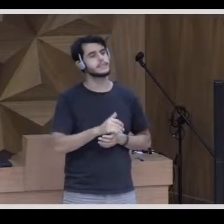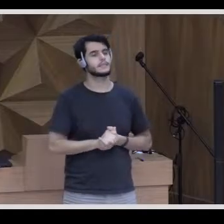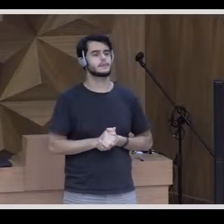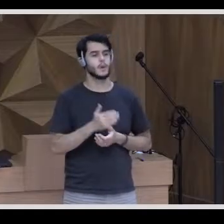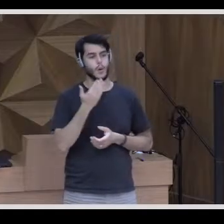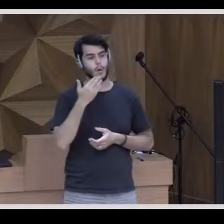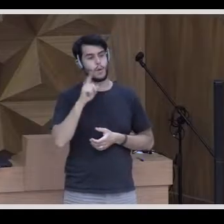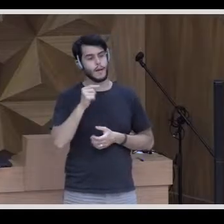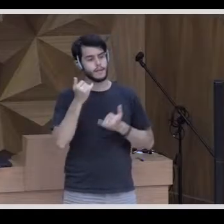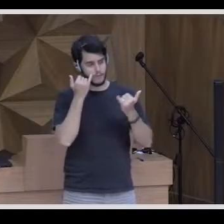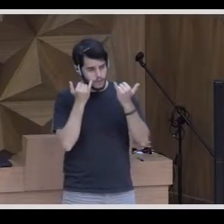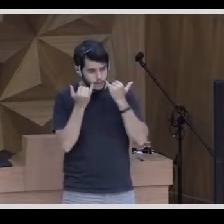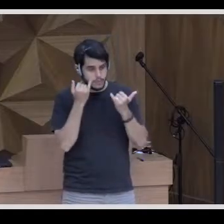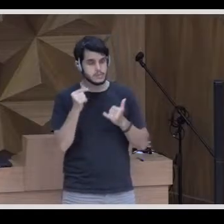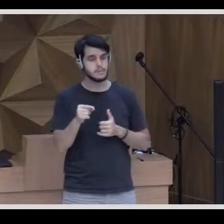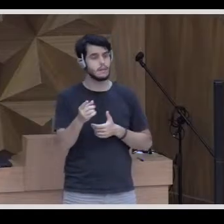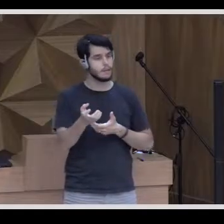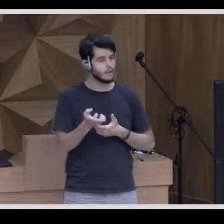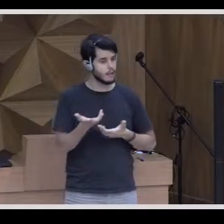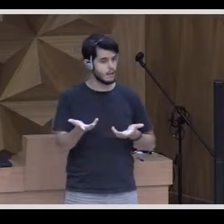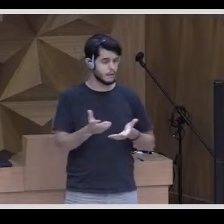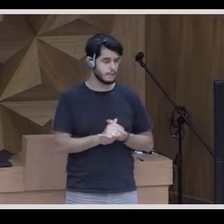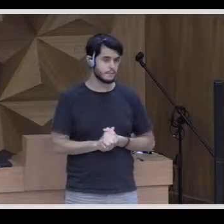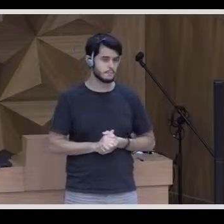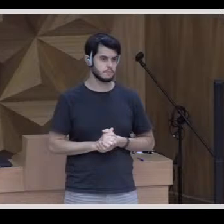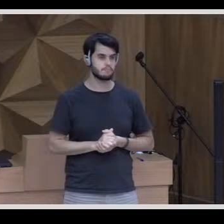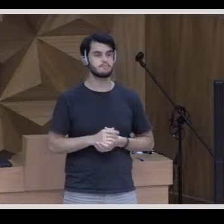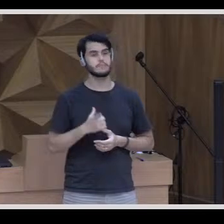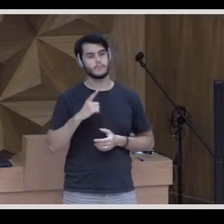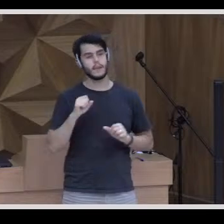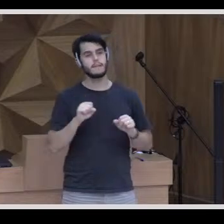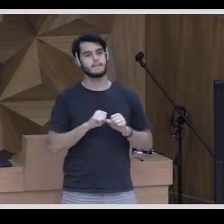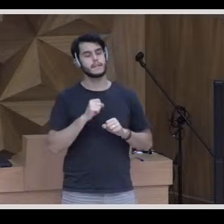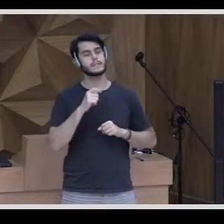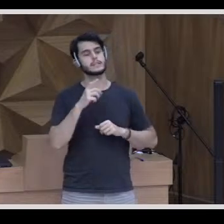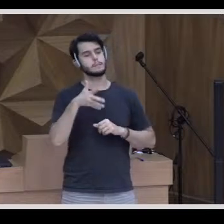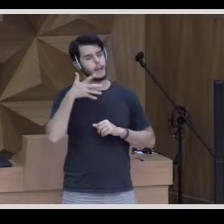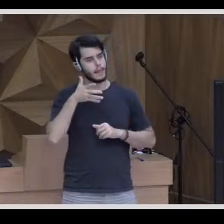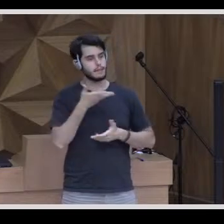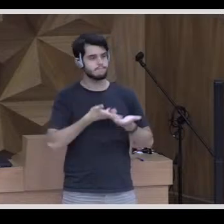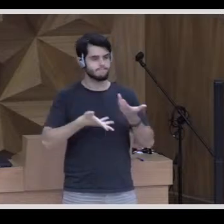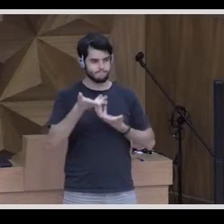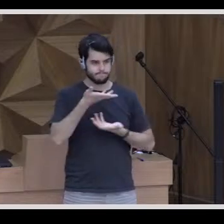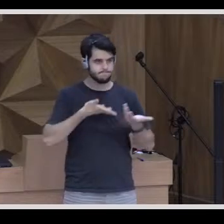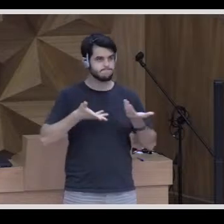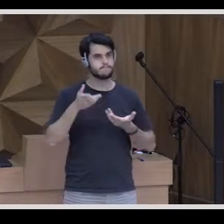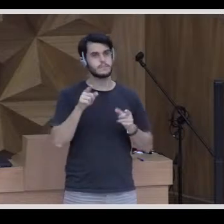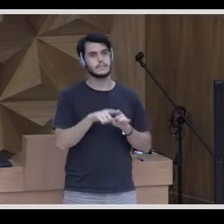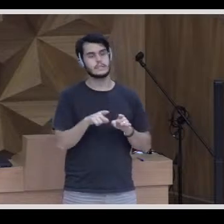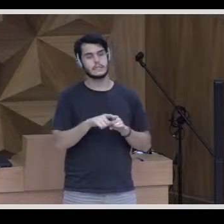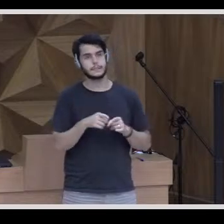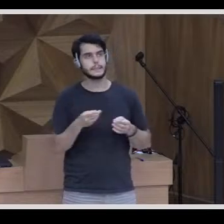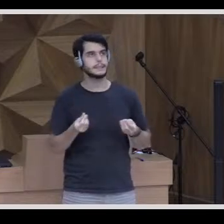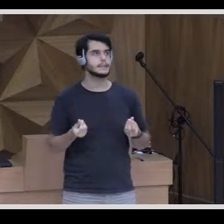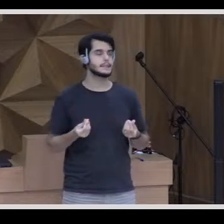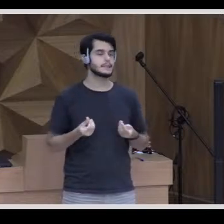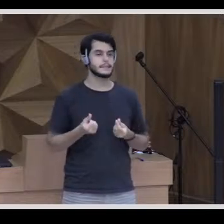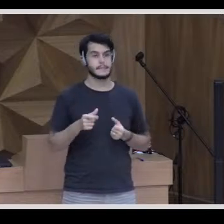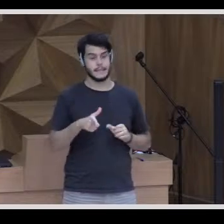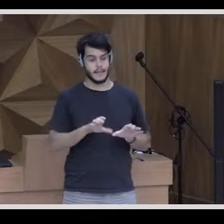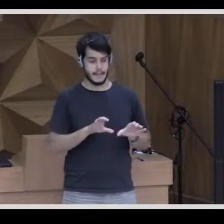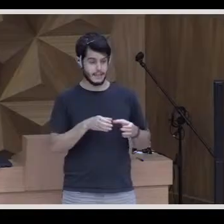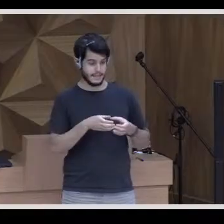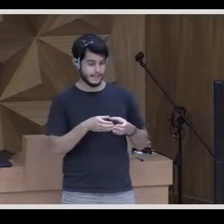That in and of itself is a challenging thing to do, because firstly, a lot of the forestry teams, obviously, they're not kind of around